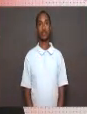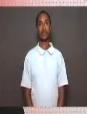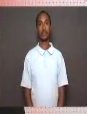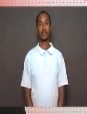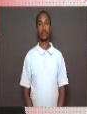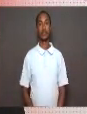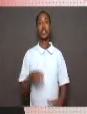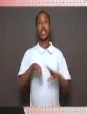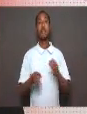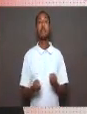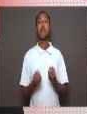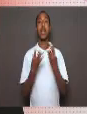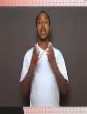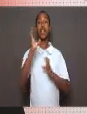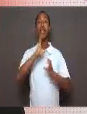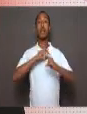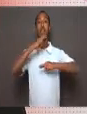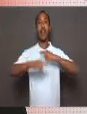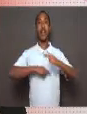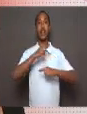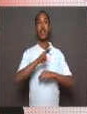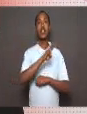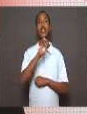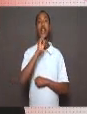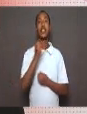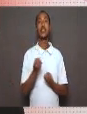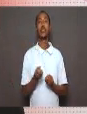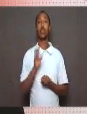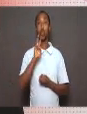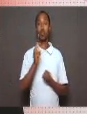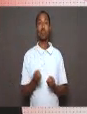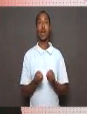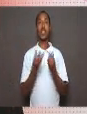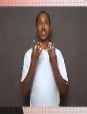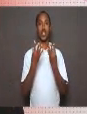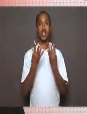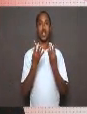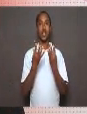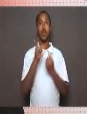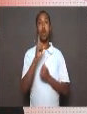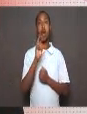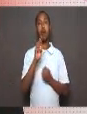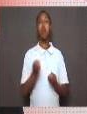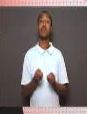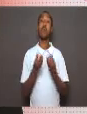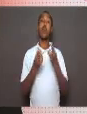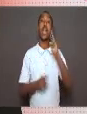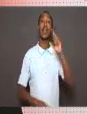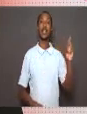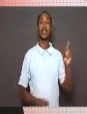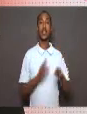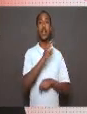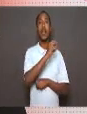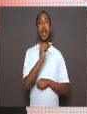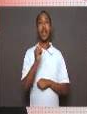In many chemical reactions, there is too much of one or more reactant